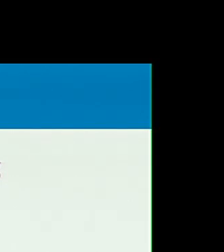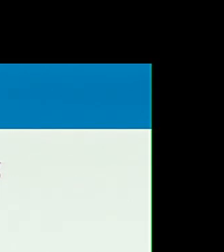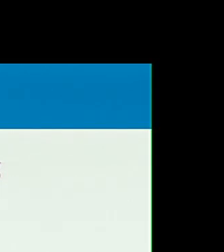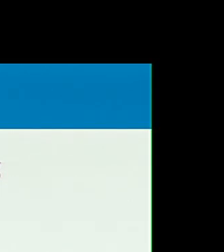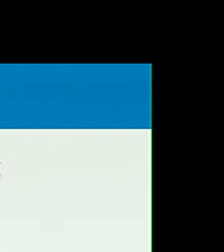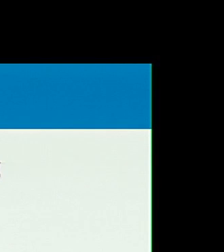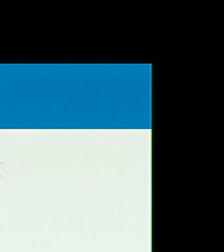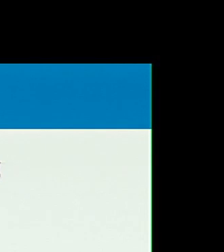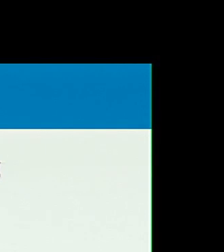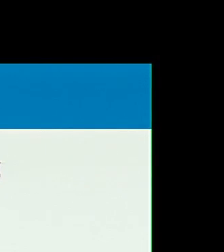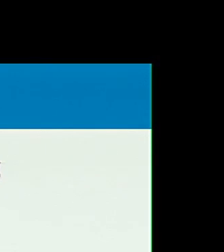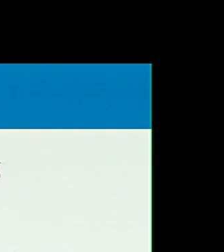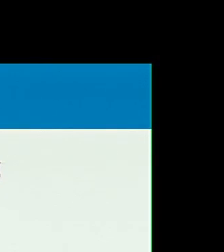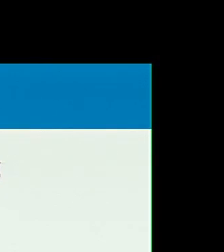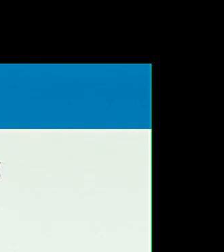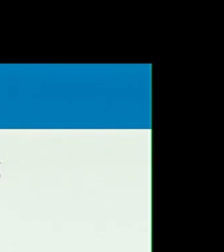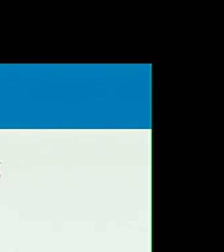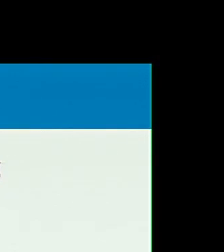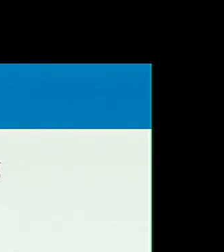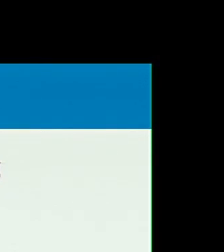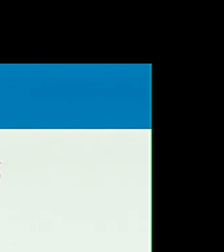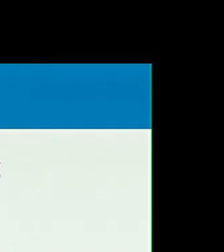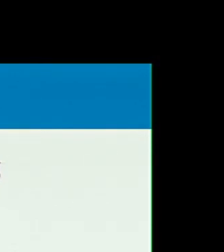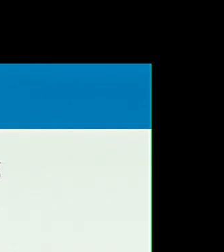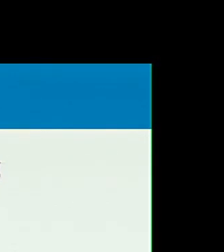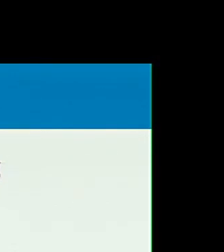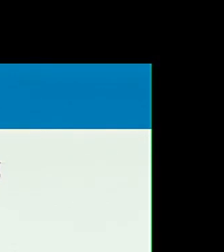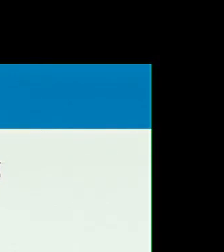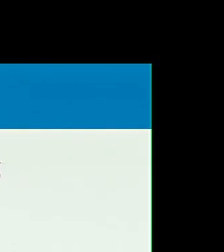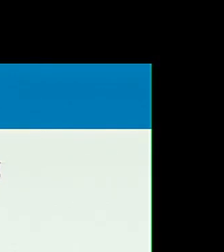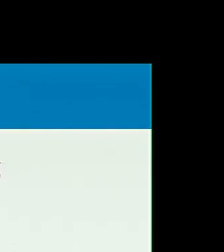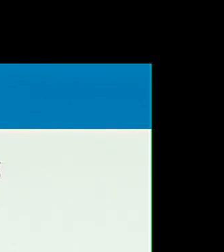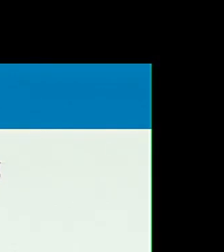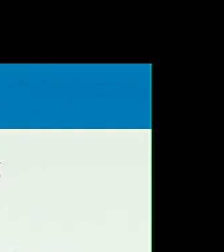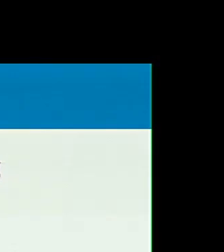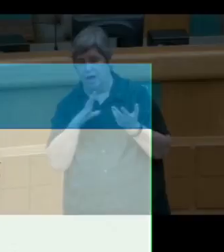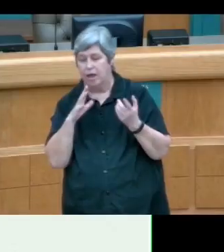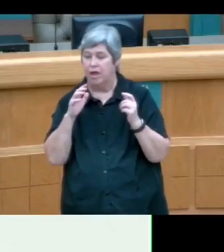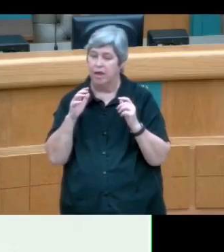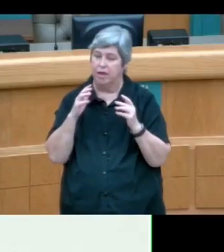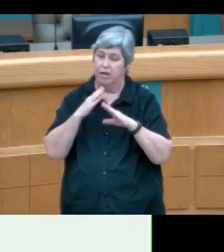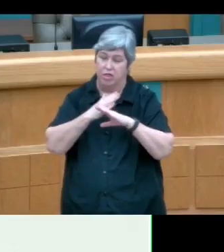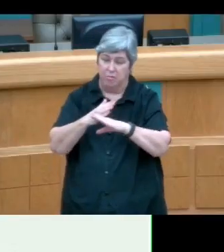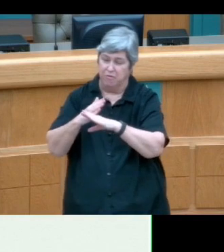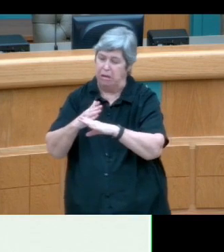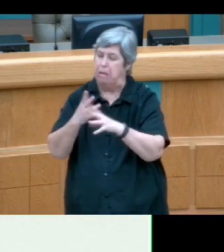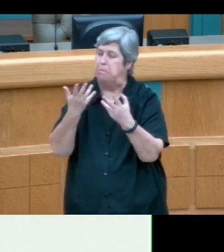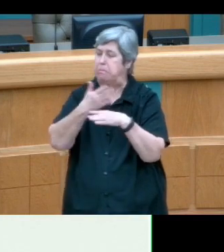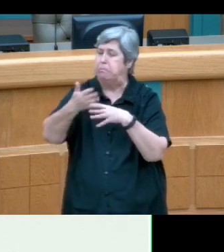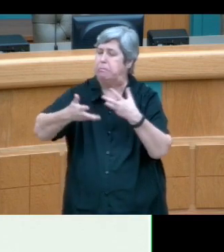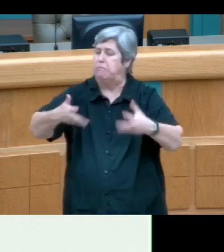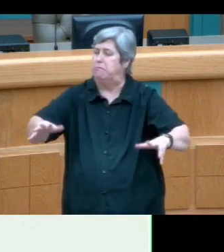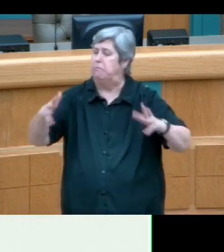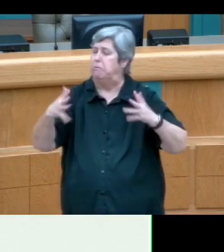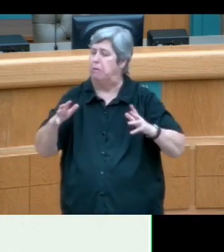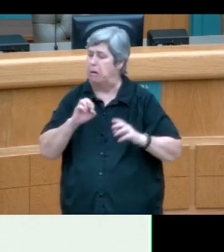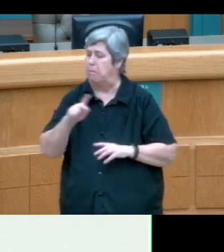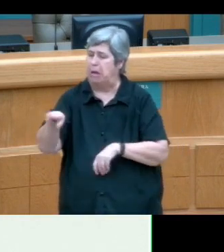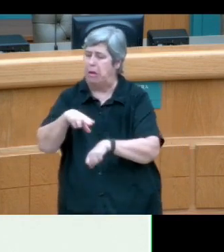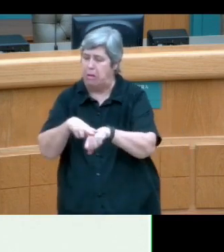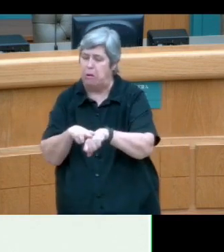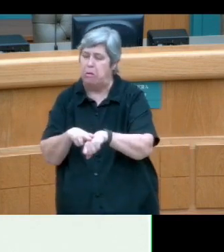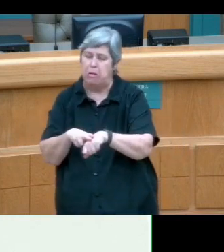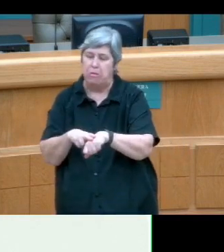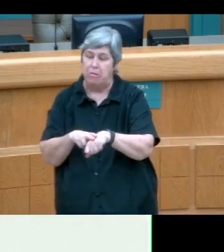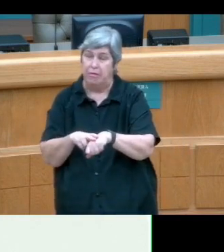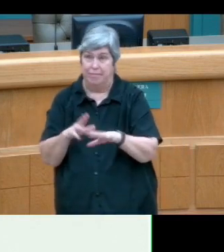forward projecting models that if we back off of some of these intervention measures, like go back to normal, back off of all